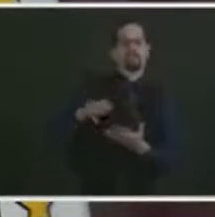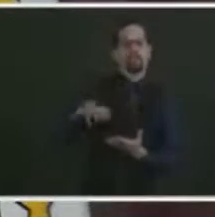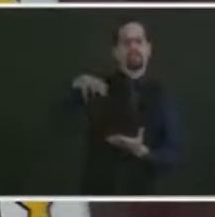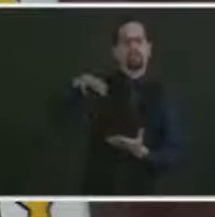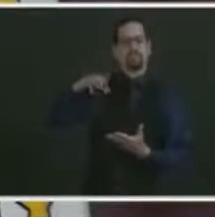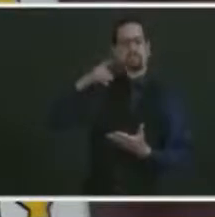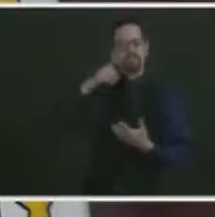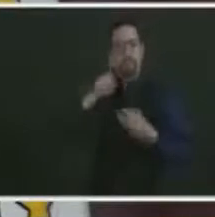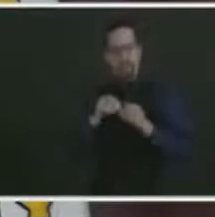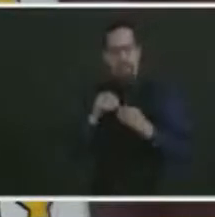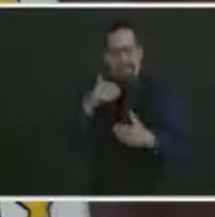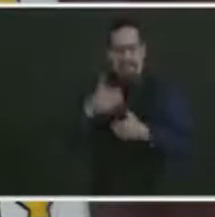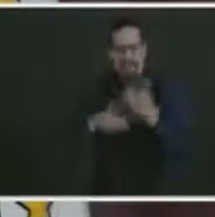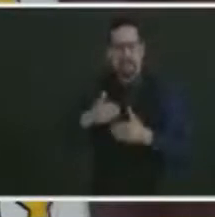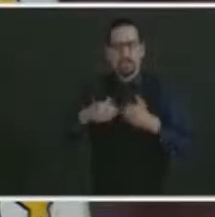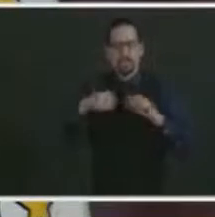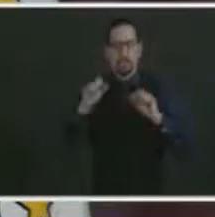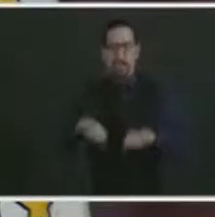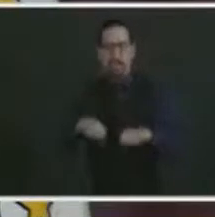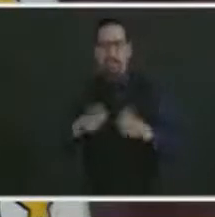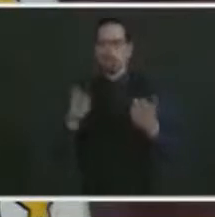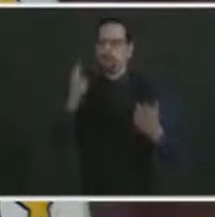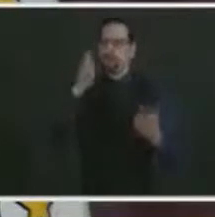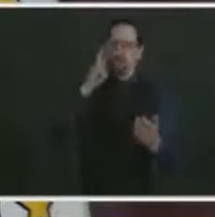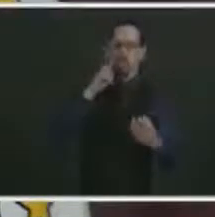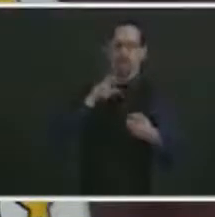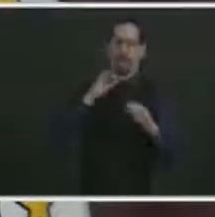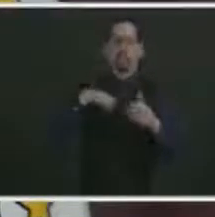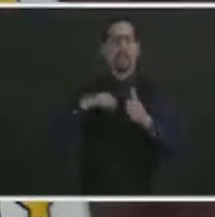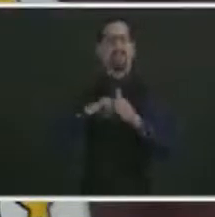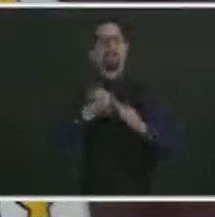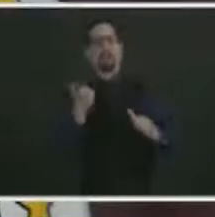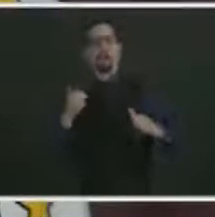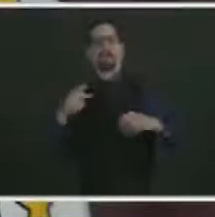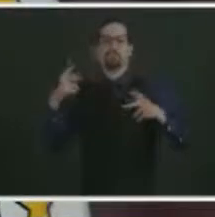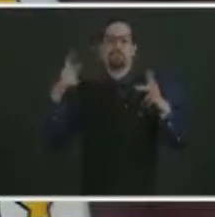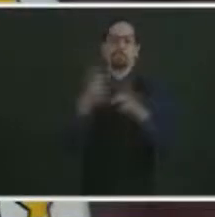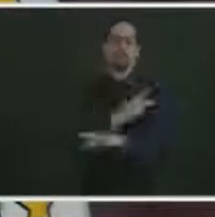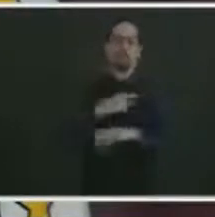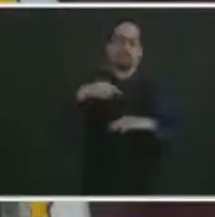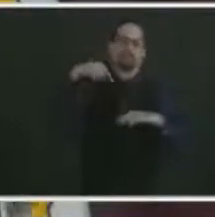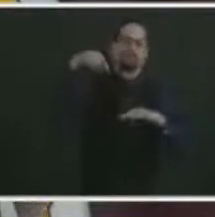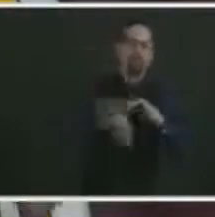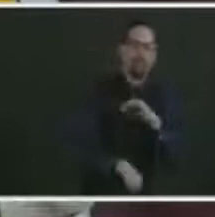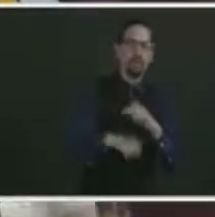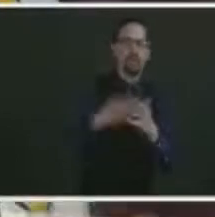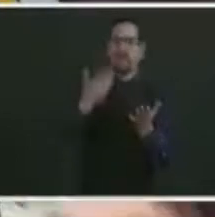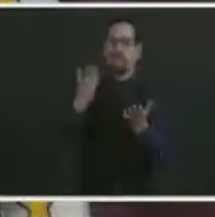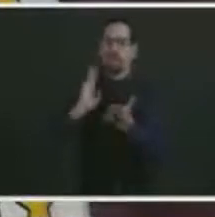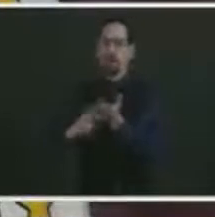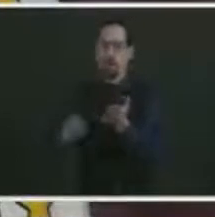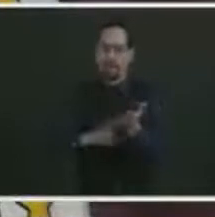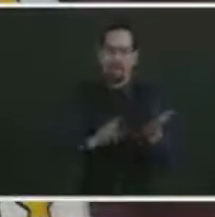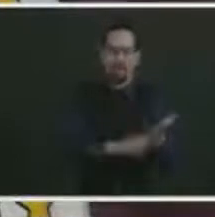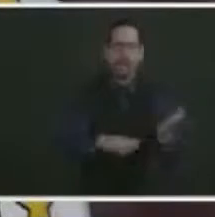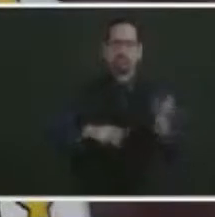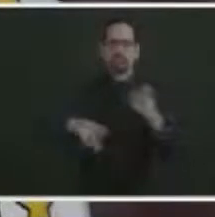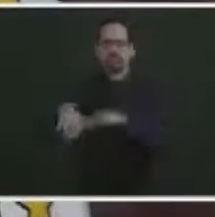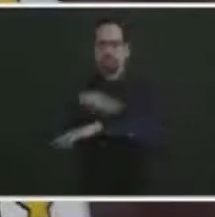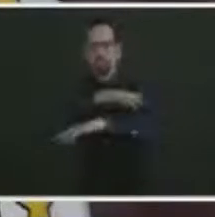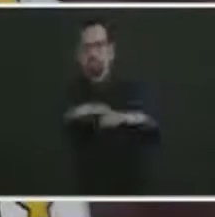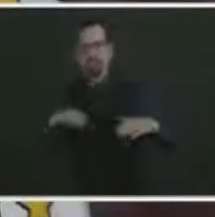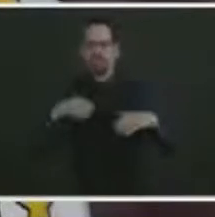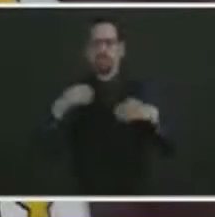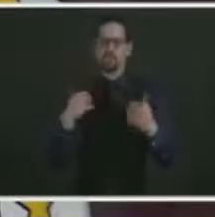but while also avoiding layoffs and furloughs and particular economic hardship for our public